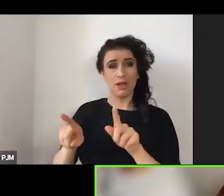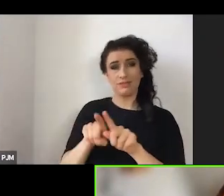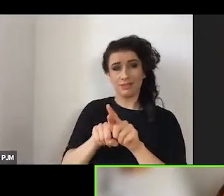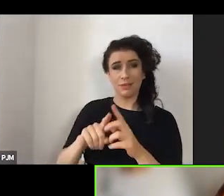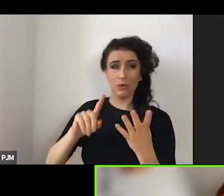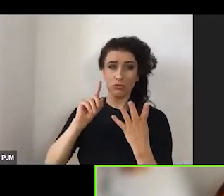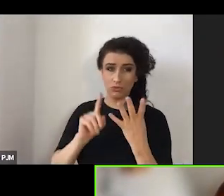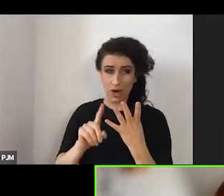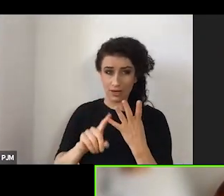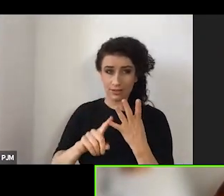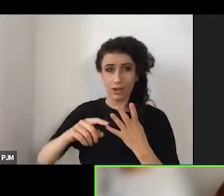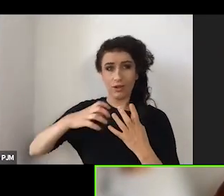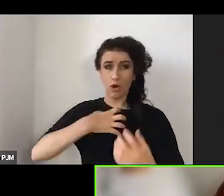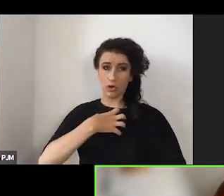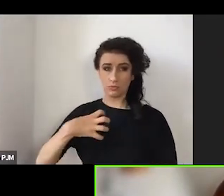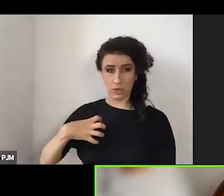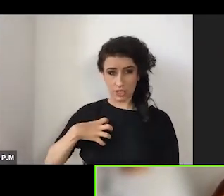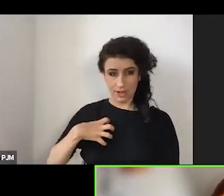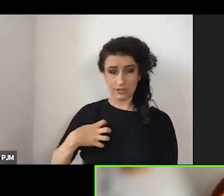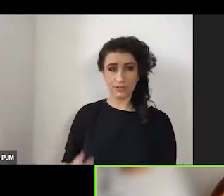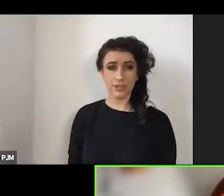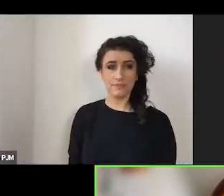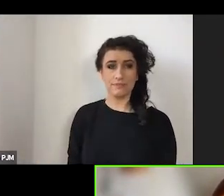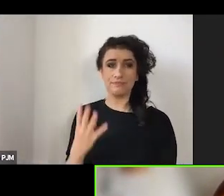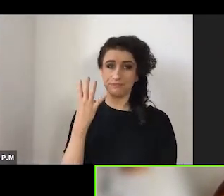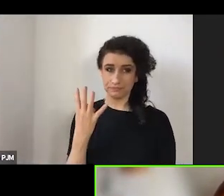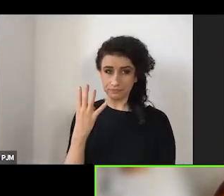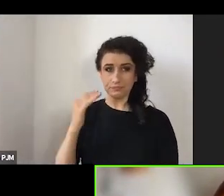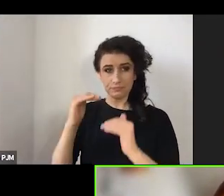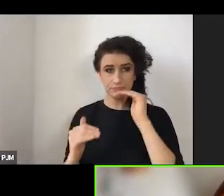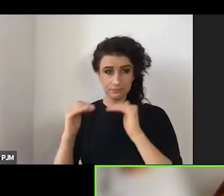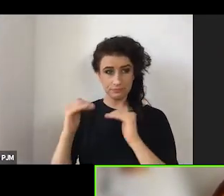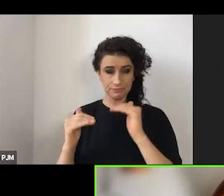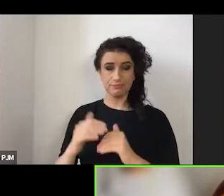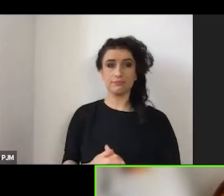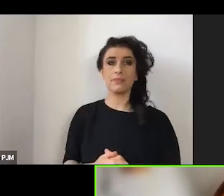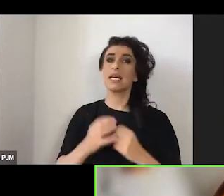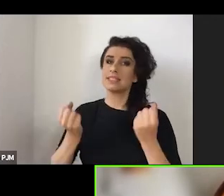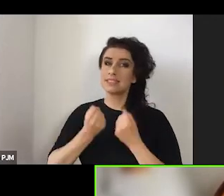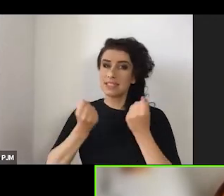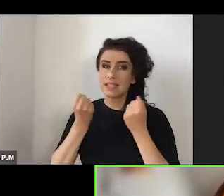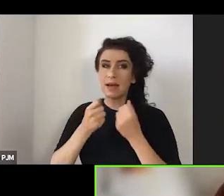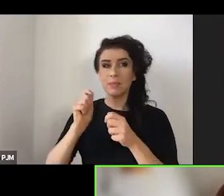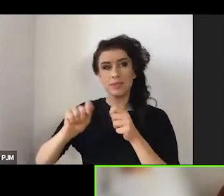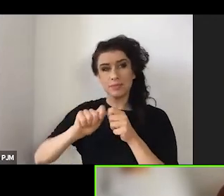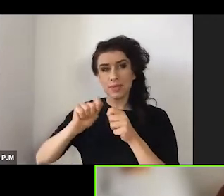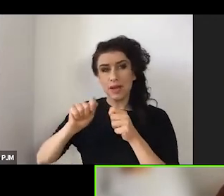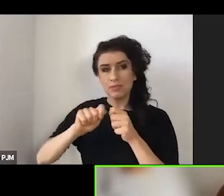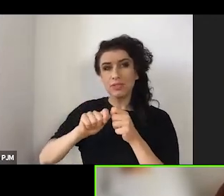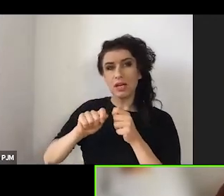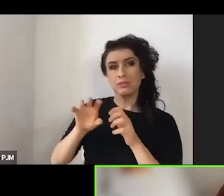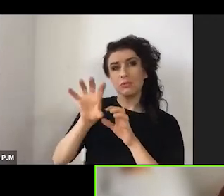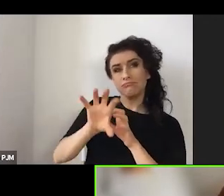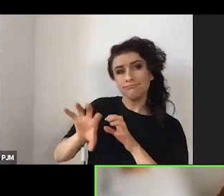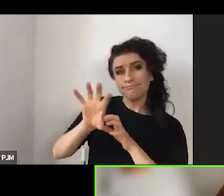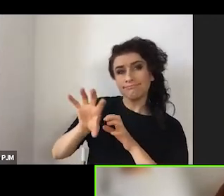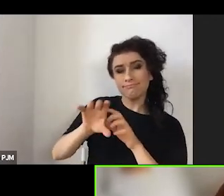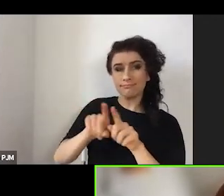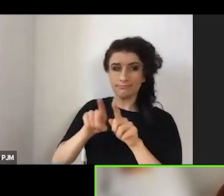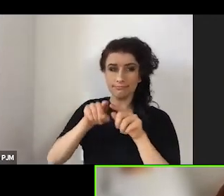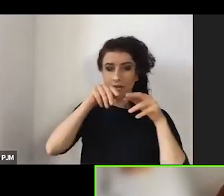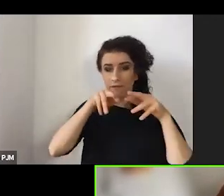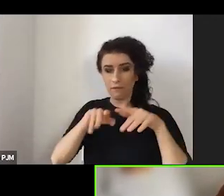for our monitoring and evaluation system is, first of all, to have a